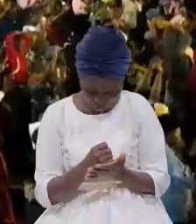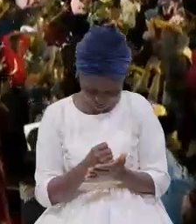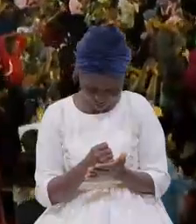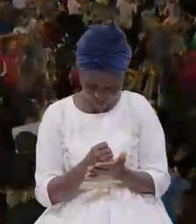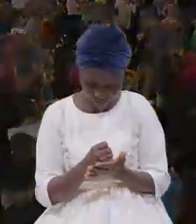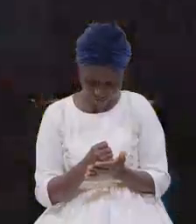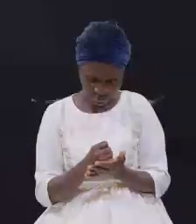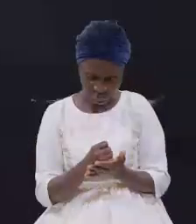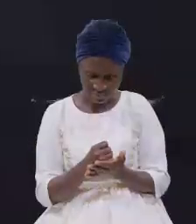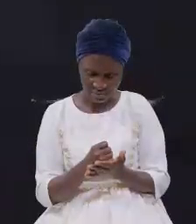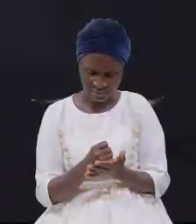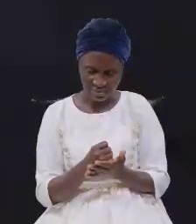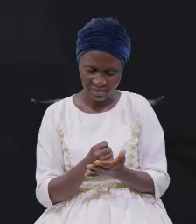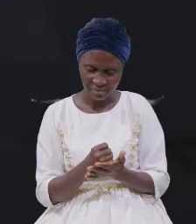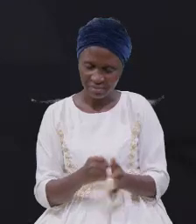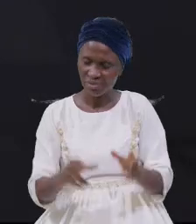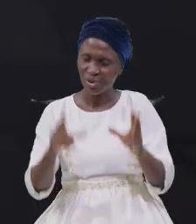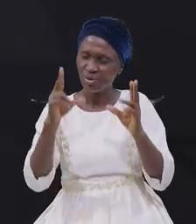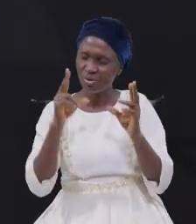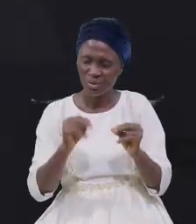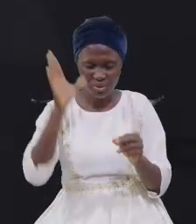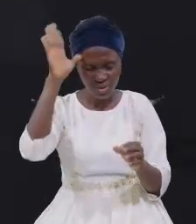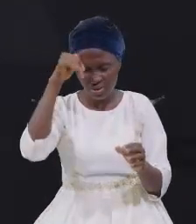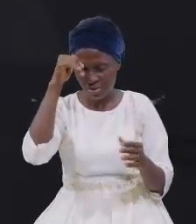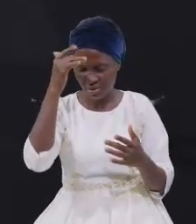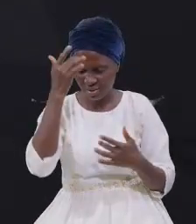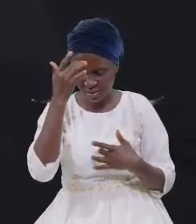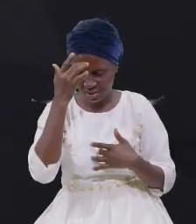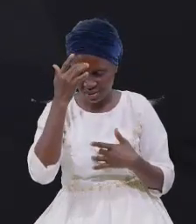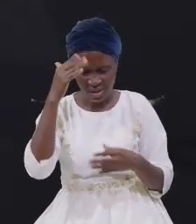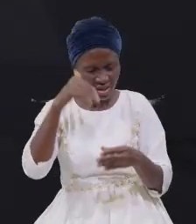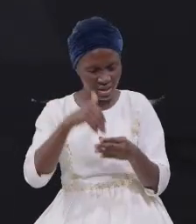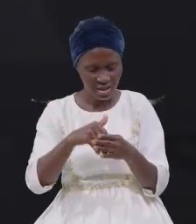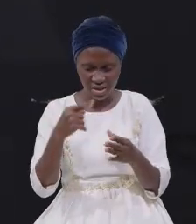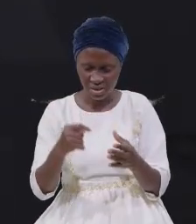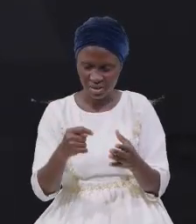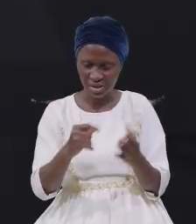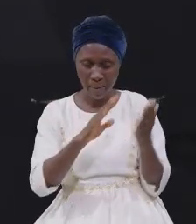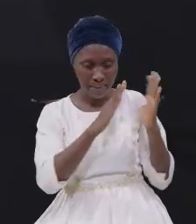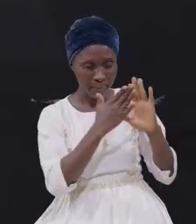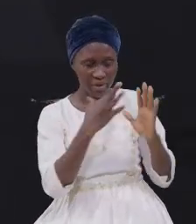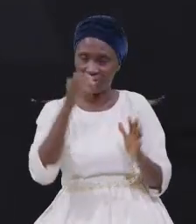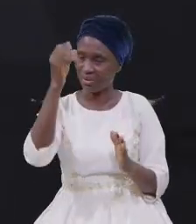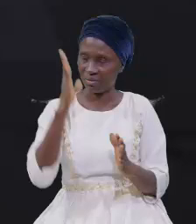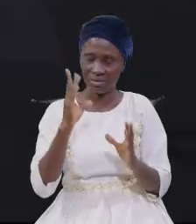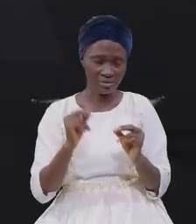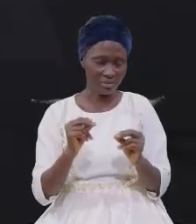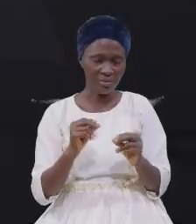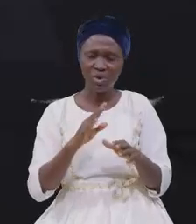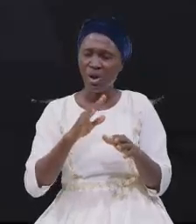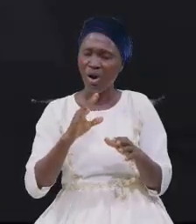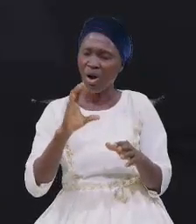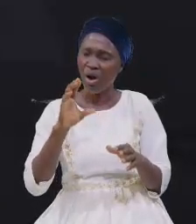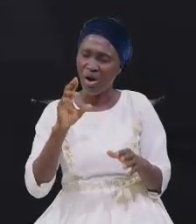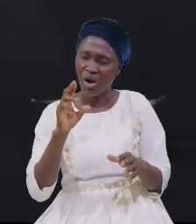No incurable disease in the presence of God. Ulcer, be